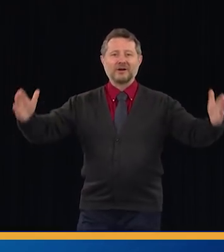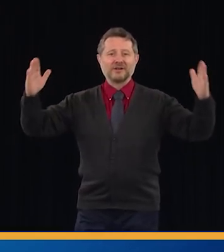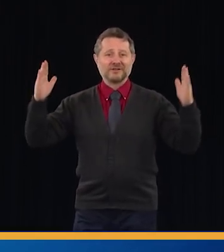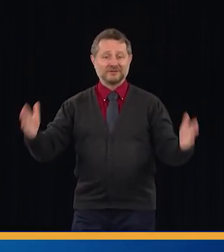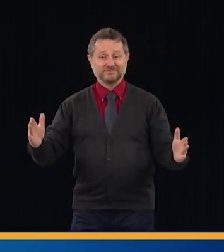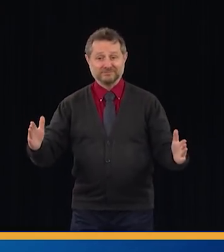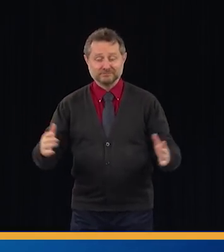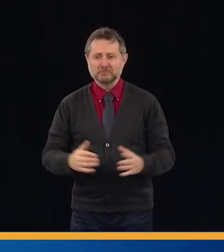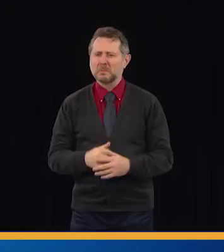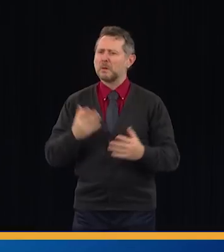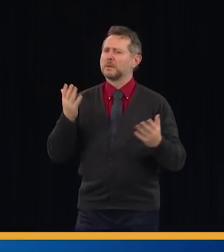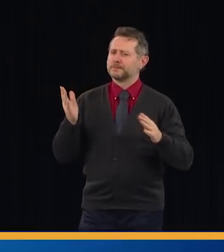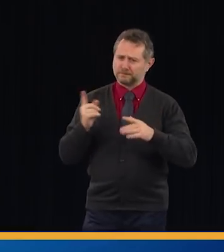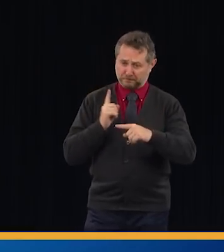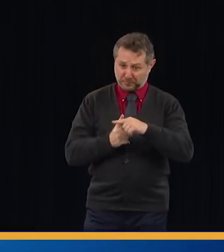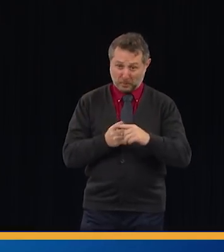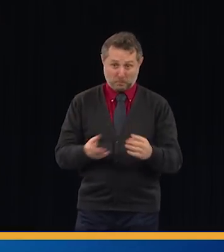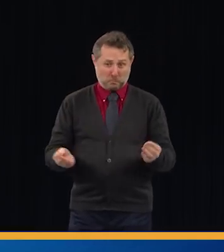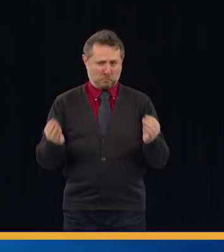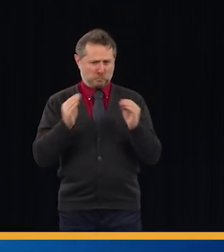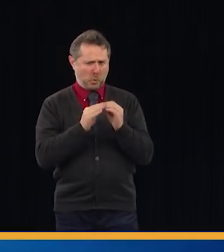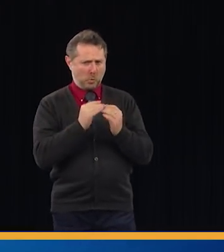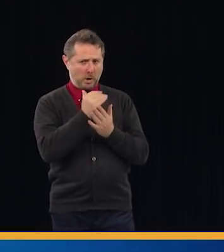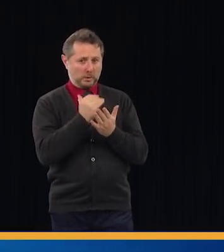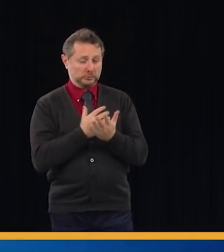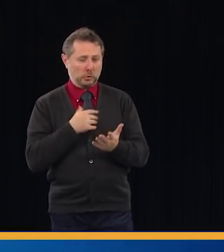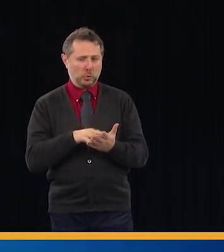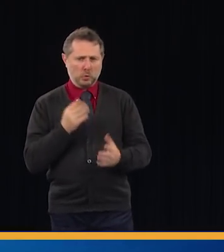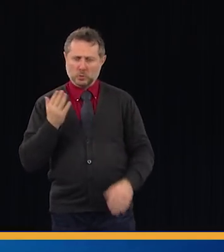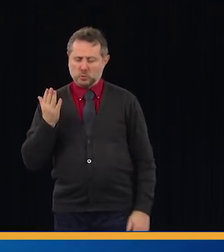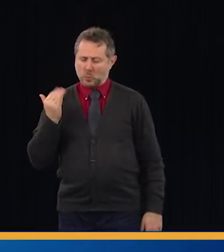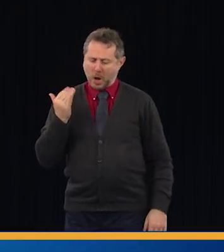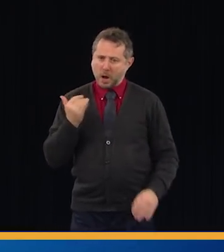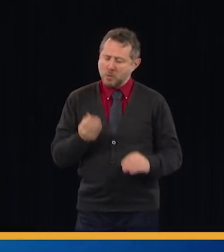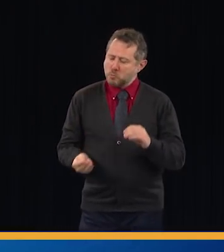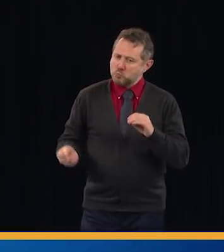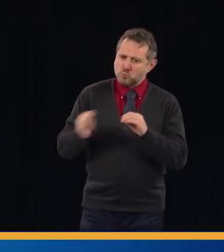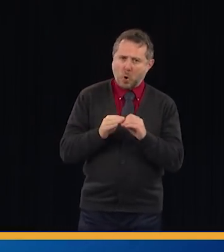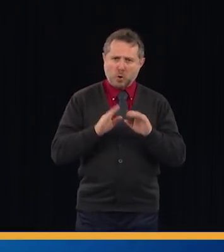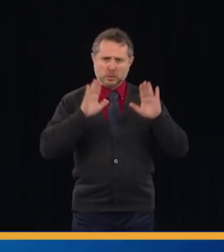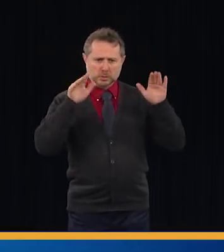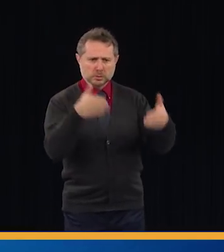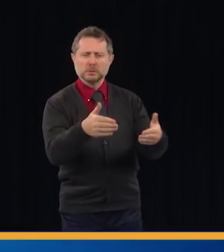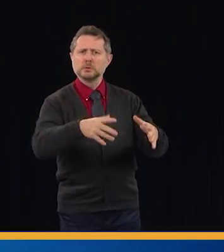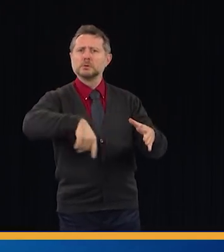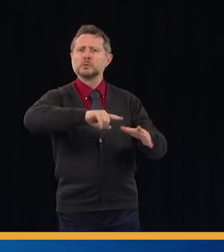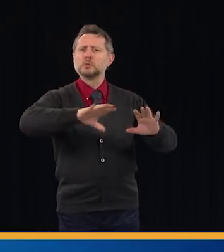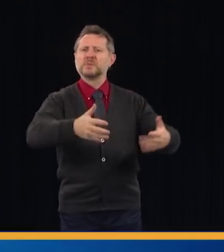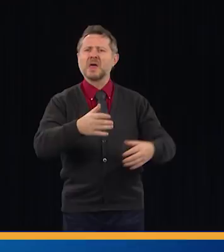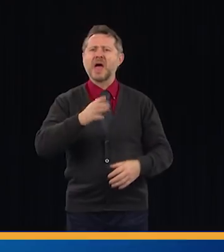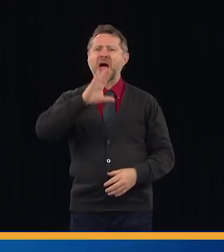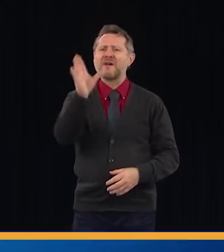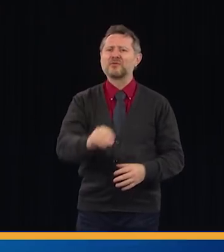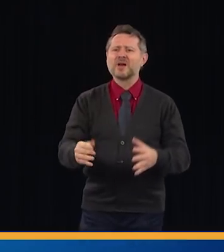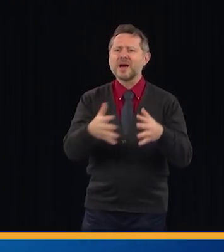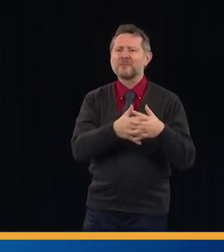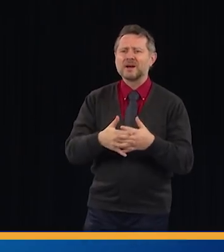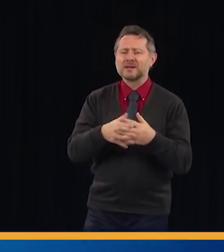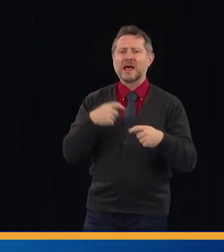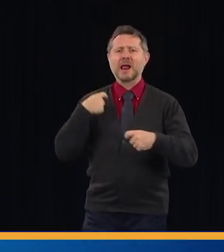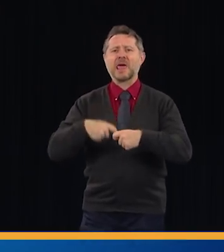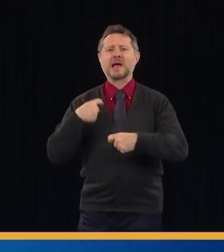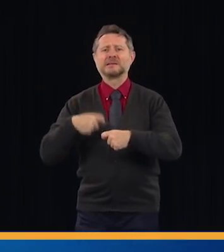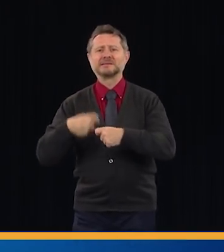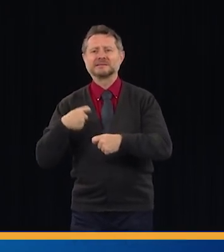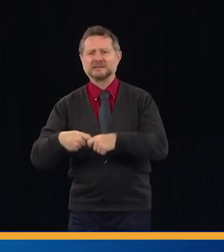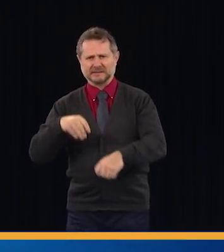also lessons to be learned. Why are more African Americans and Latinos affected? We're seeing this around the country.